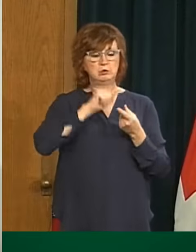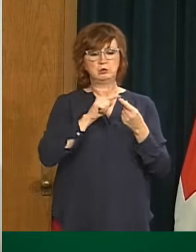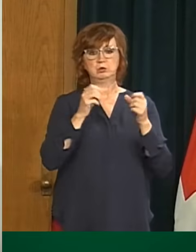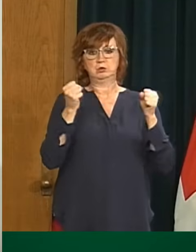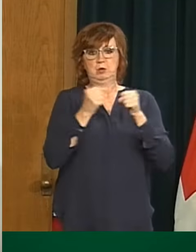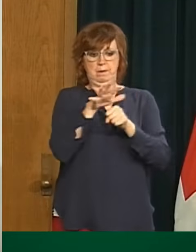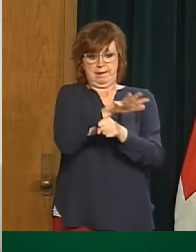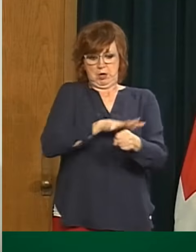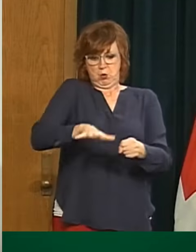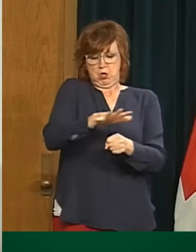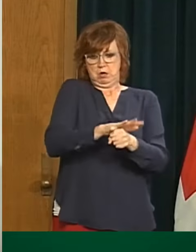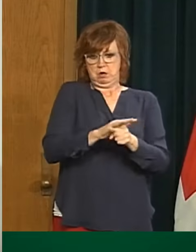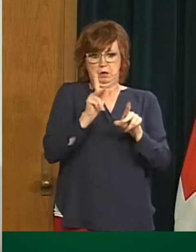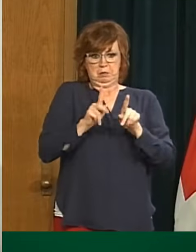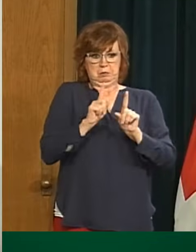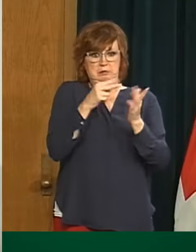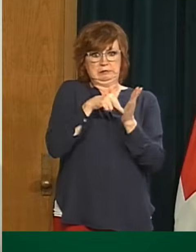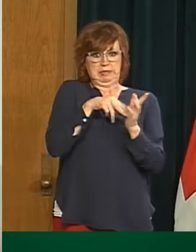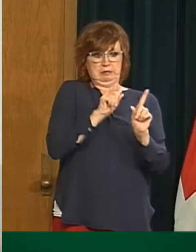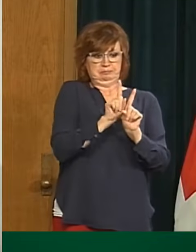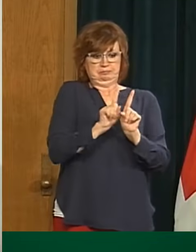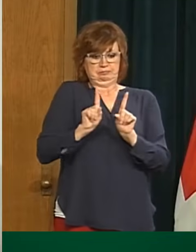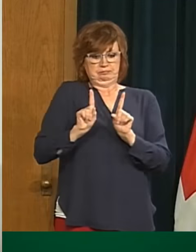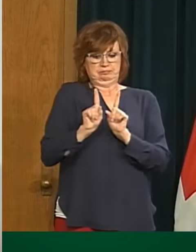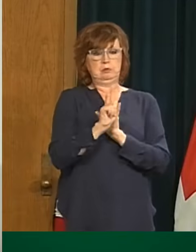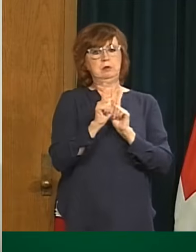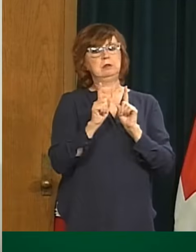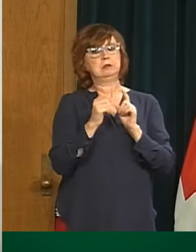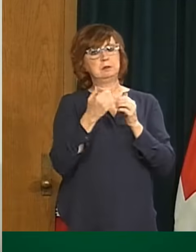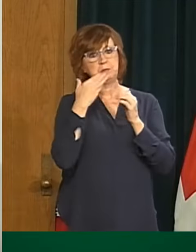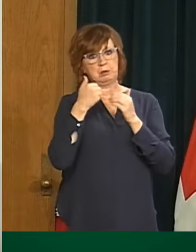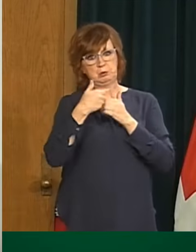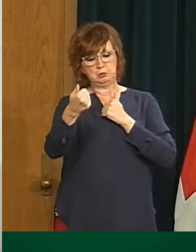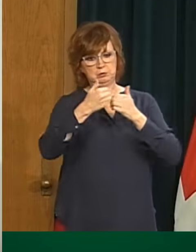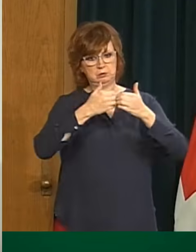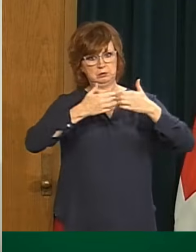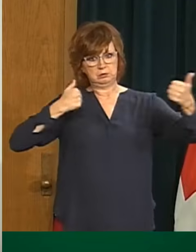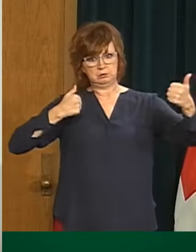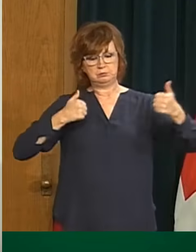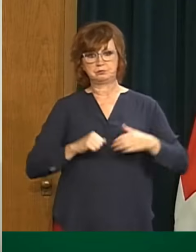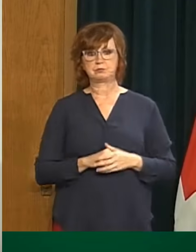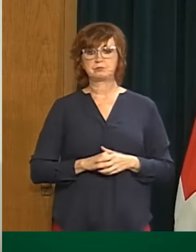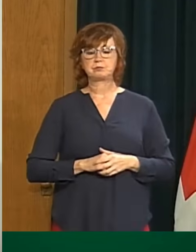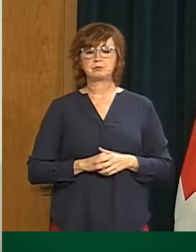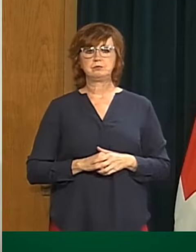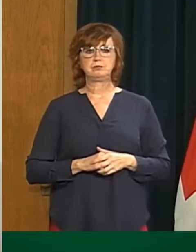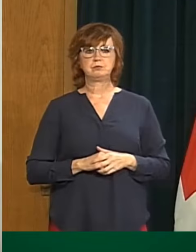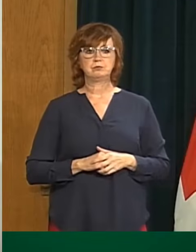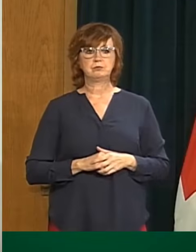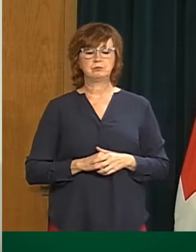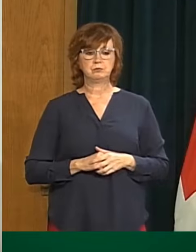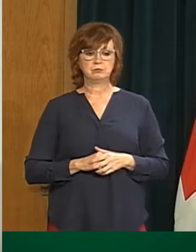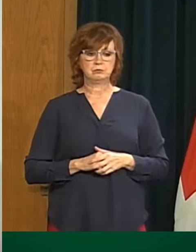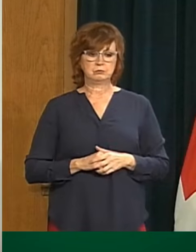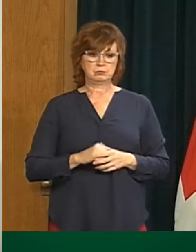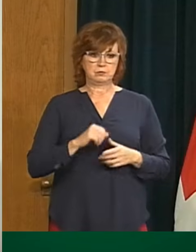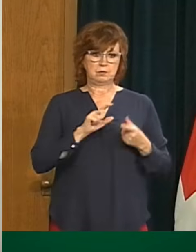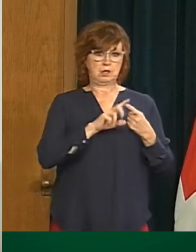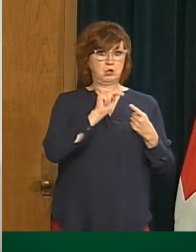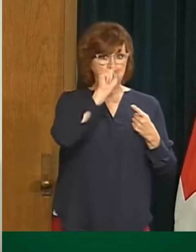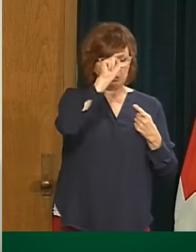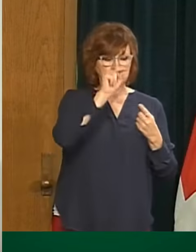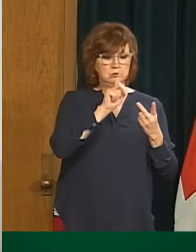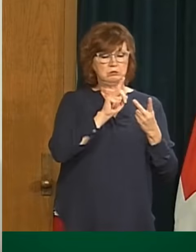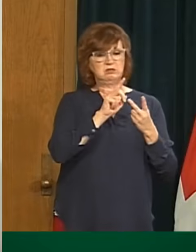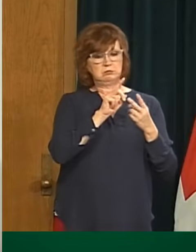what's different from supports that the SHS and other partners are providing in La Loche to cases and clusters in other parts of Saskatchewan is that